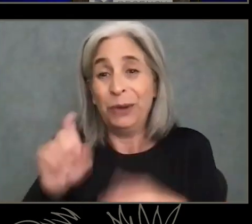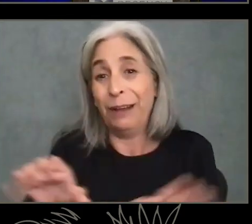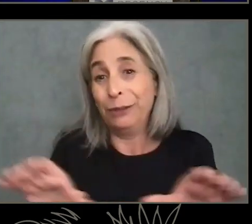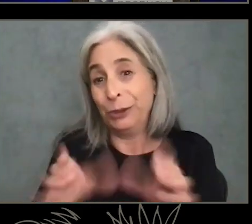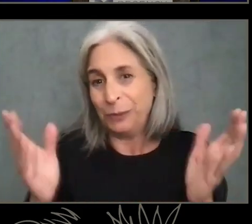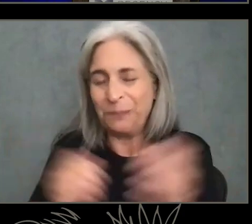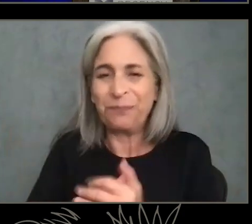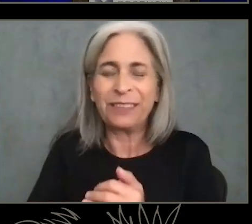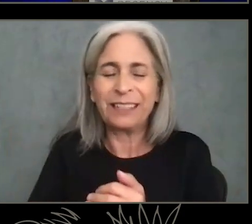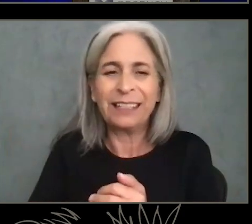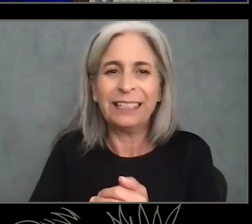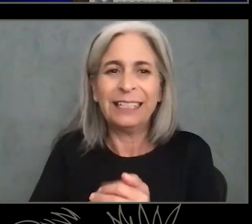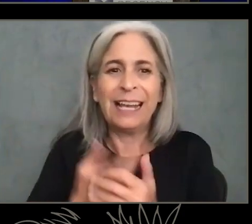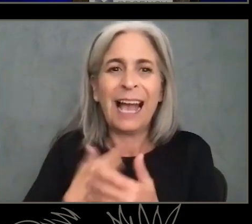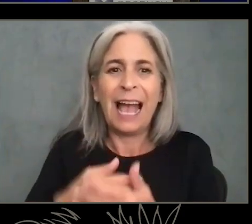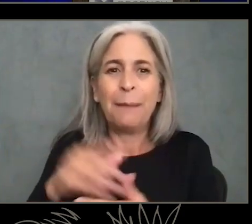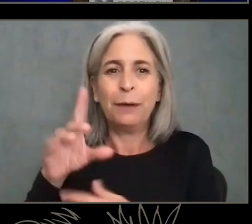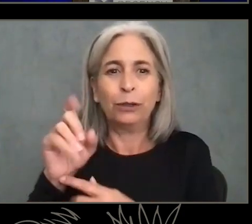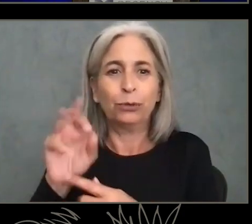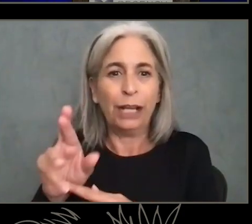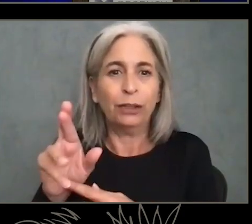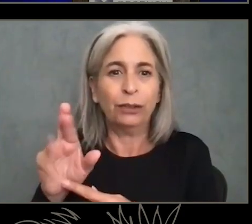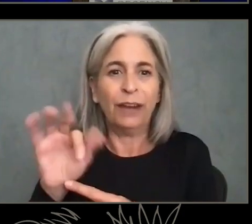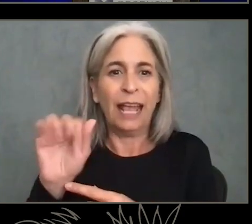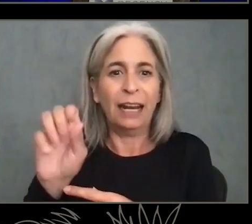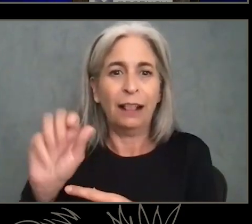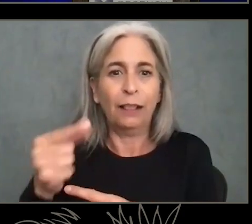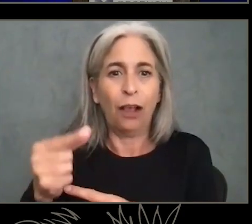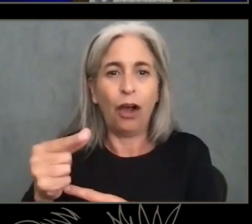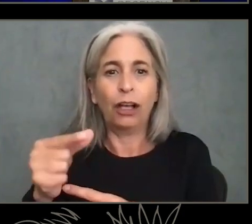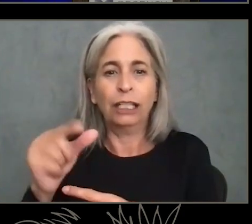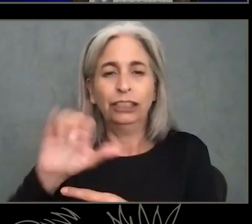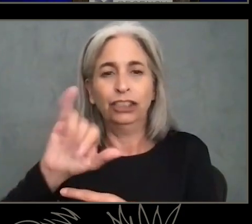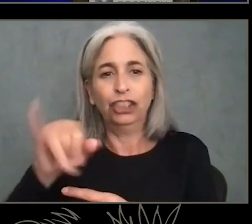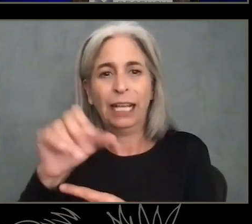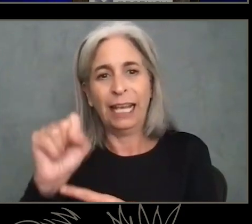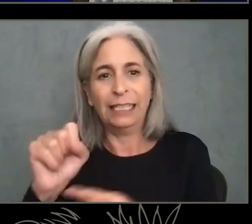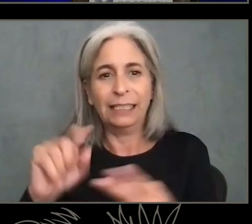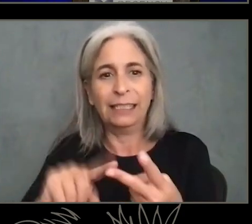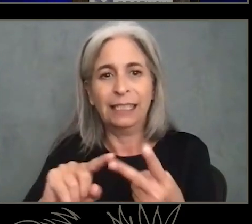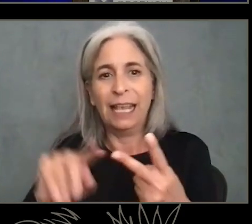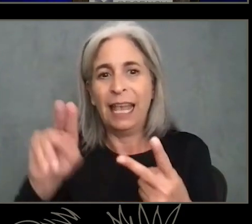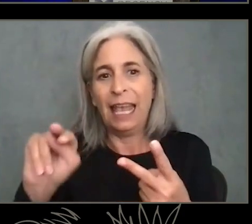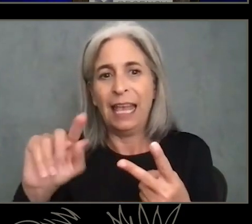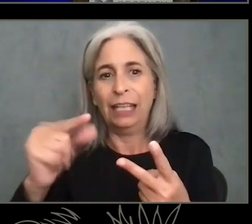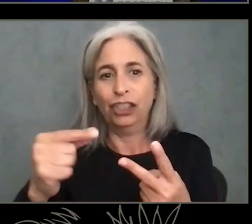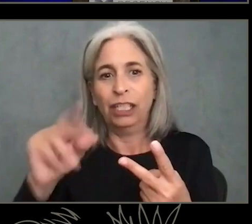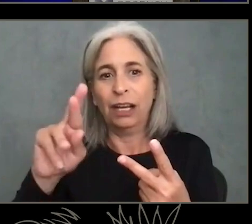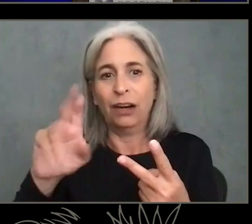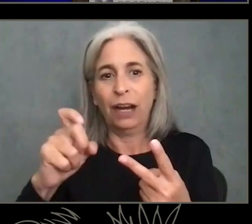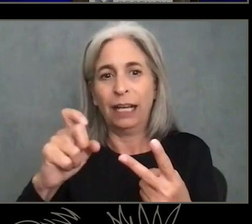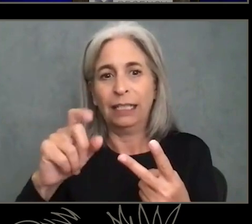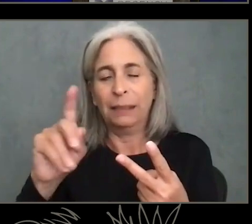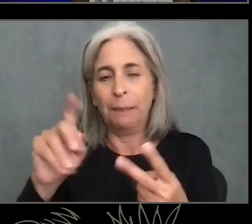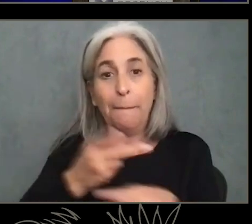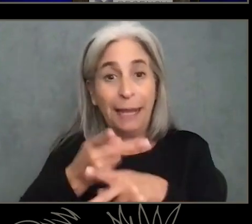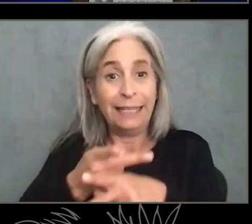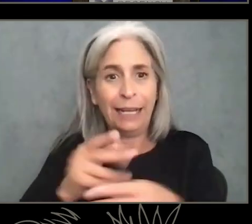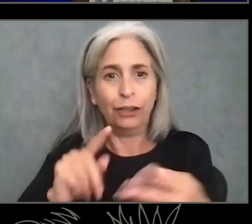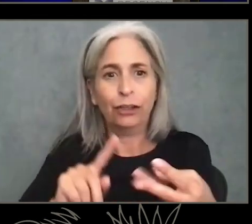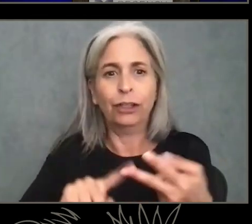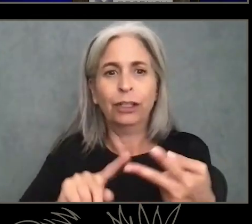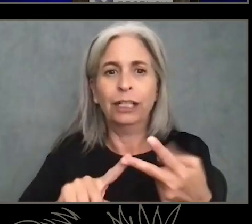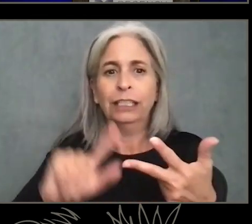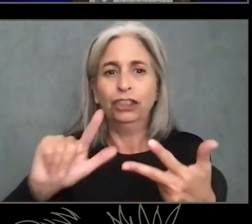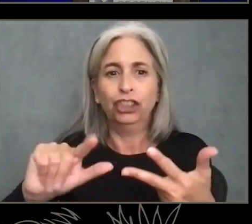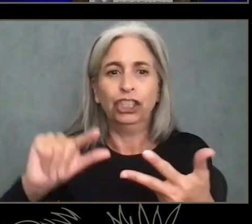As I mentioned before, I'm the creator of AnalogJS, also a maintainer on the NgRx project, Google developer expert